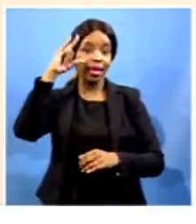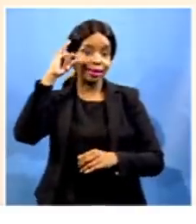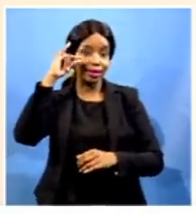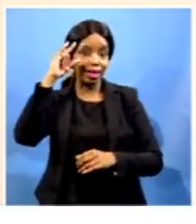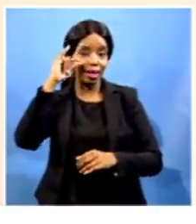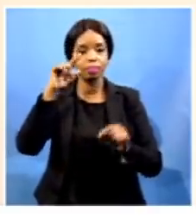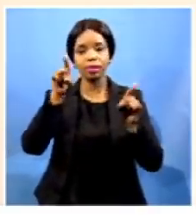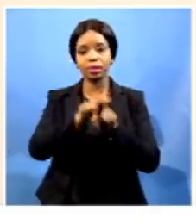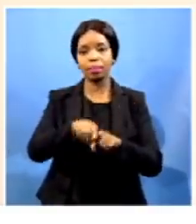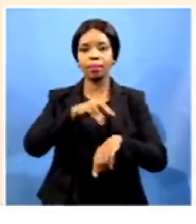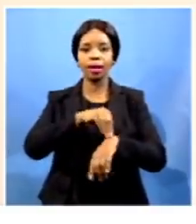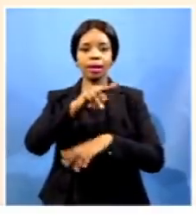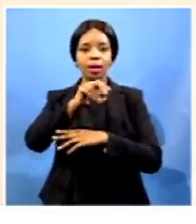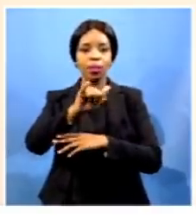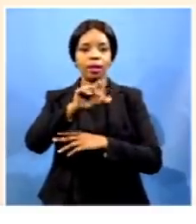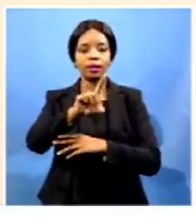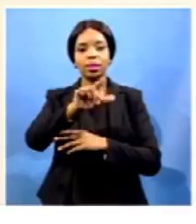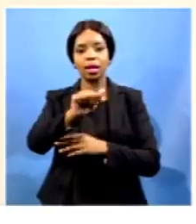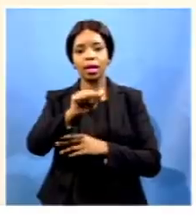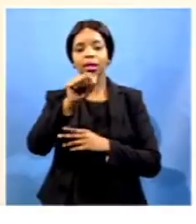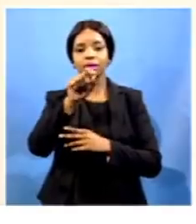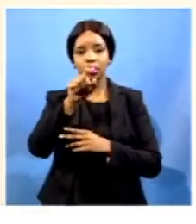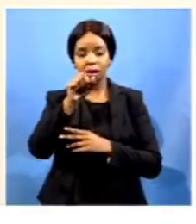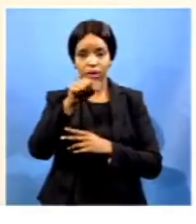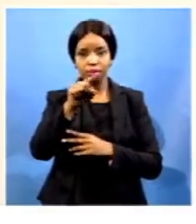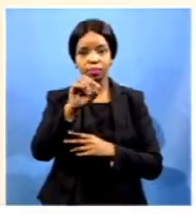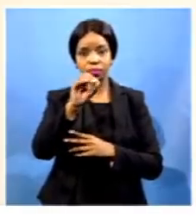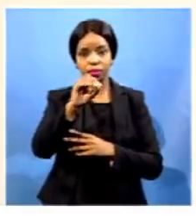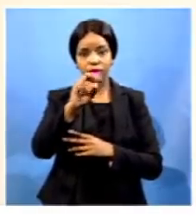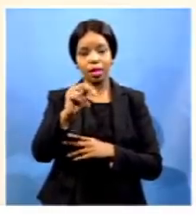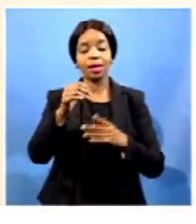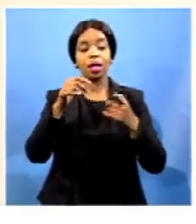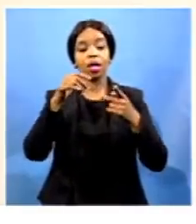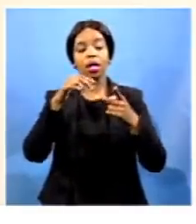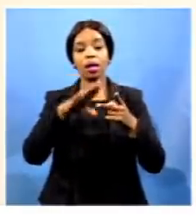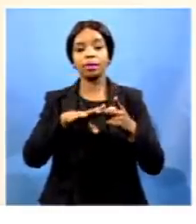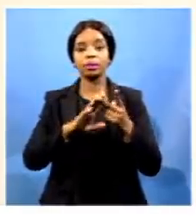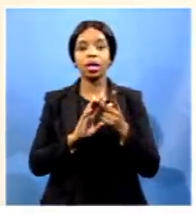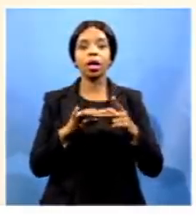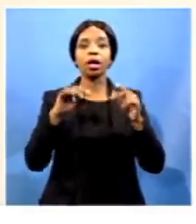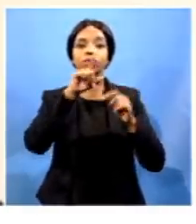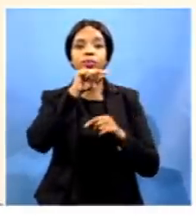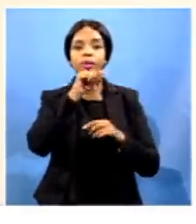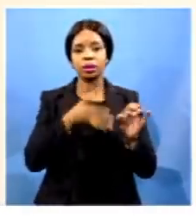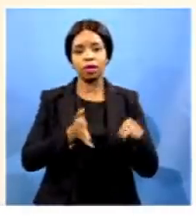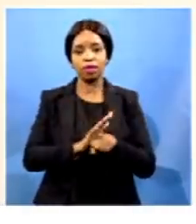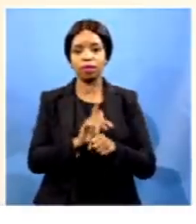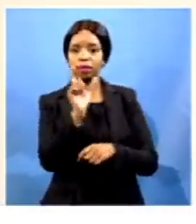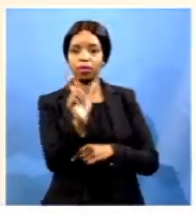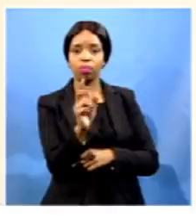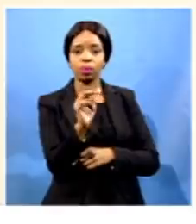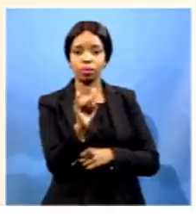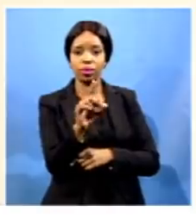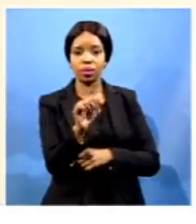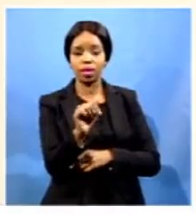On Facebook, it's National Youth Development Agency, the full word. And the forms, it will be